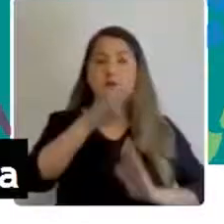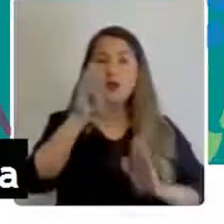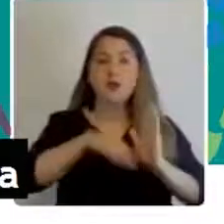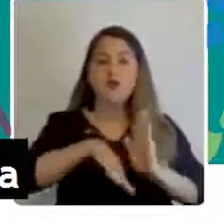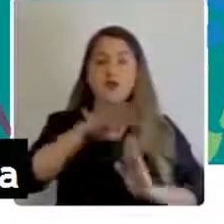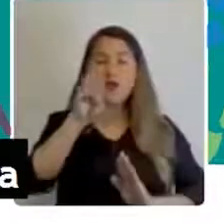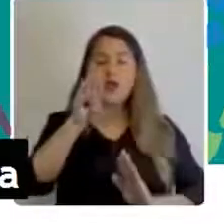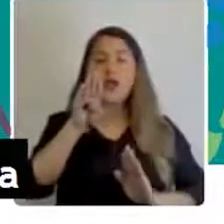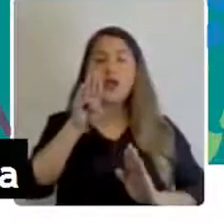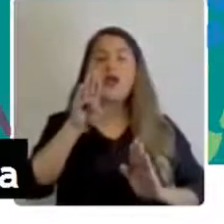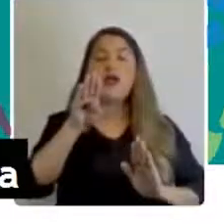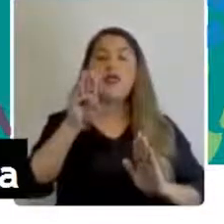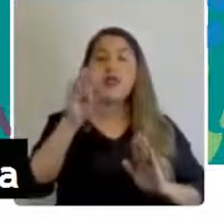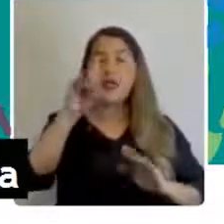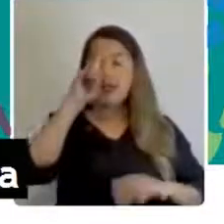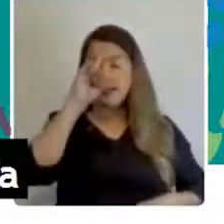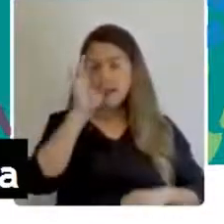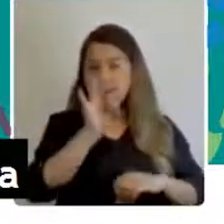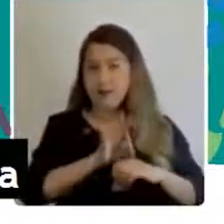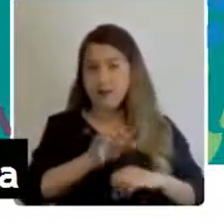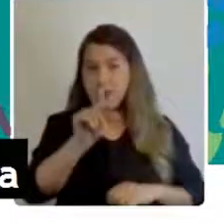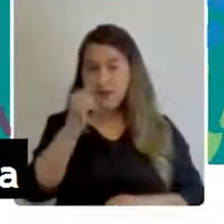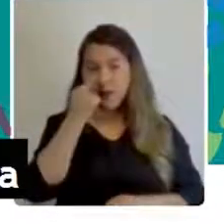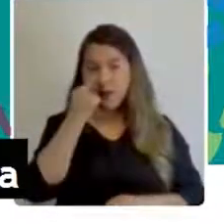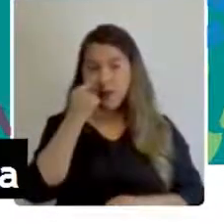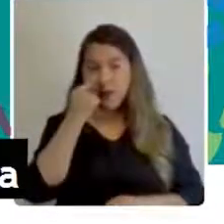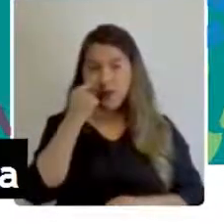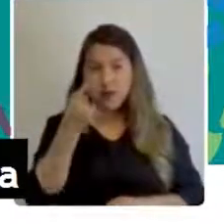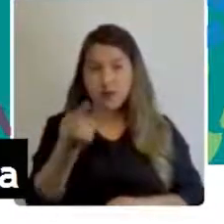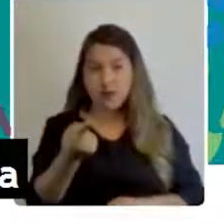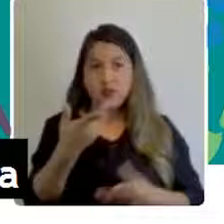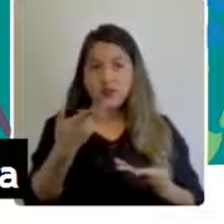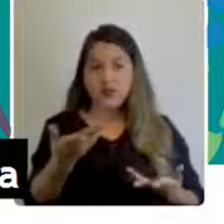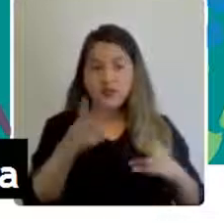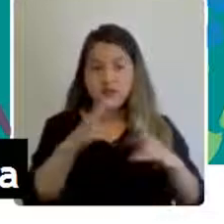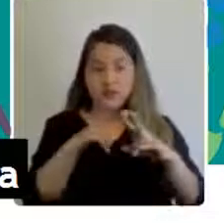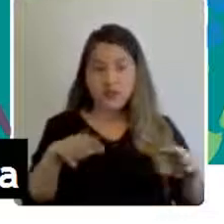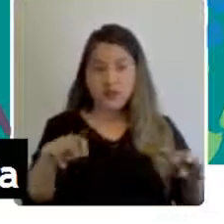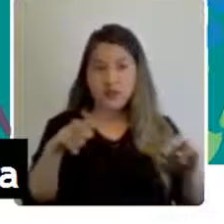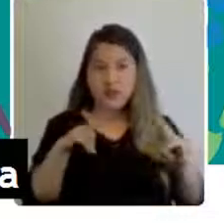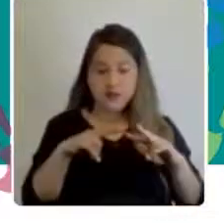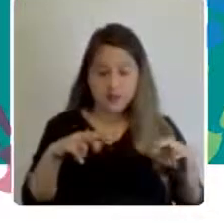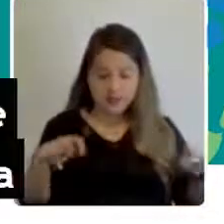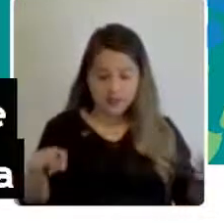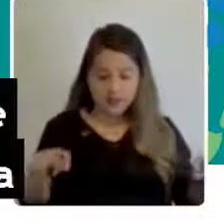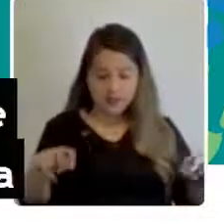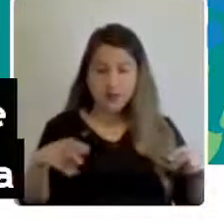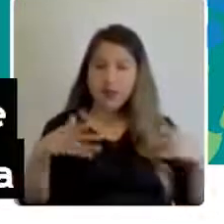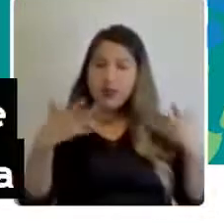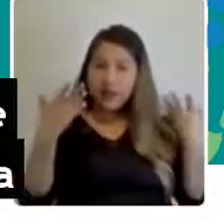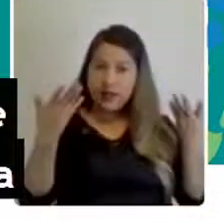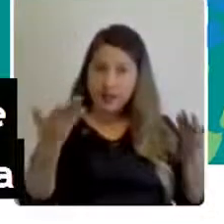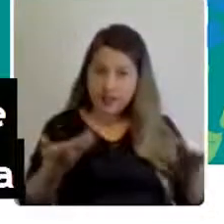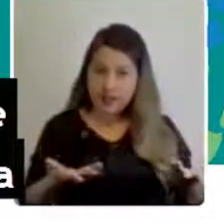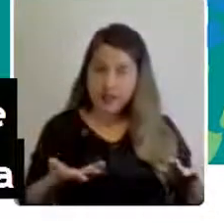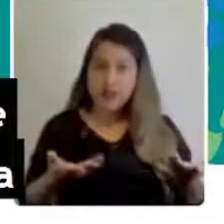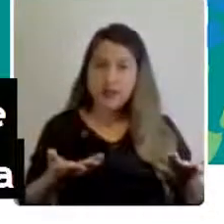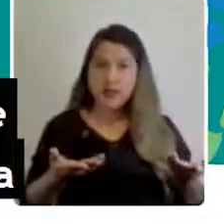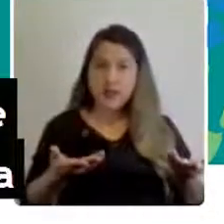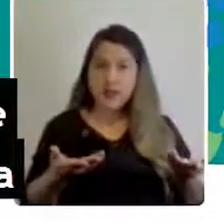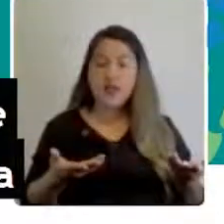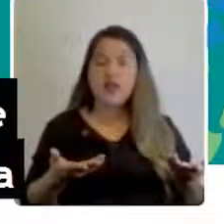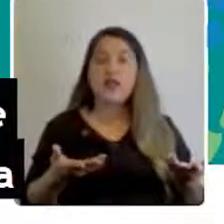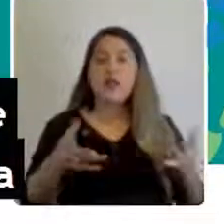under investigation and ready to go for regulatory review, whether it's in an IND